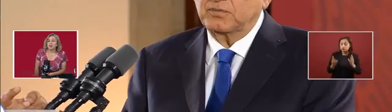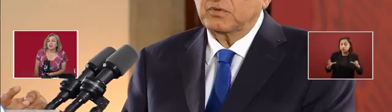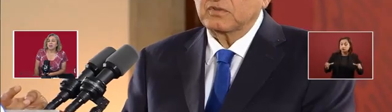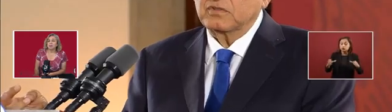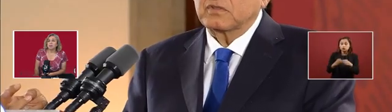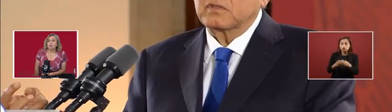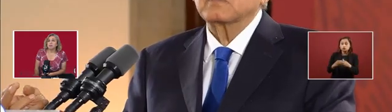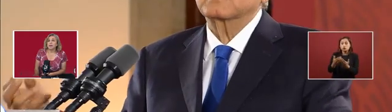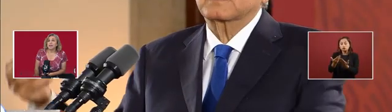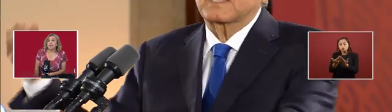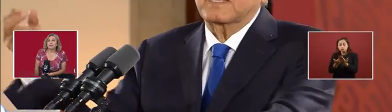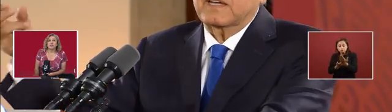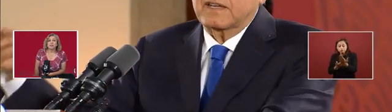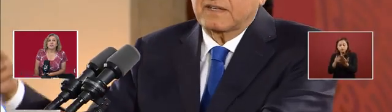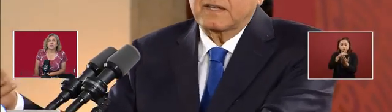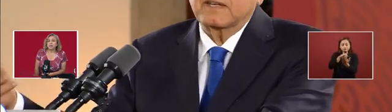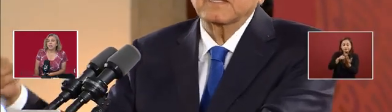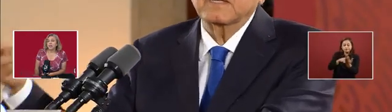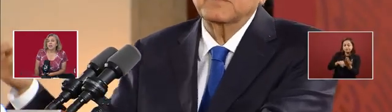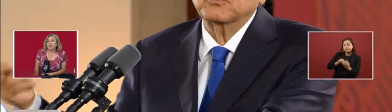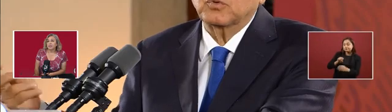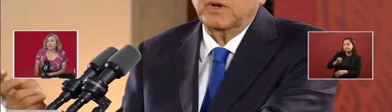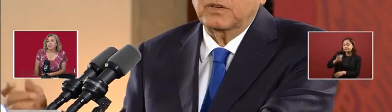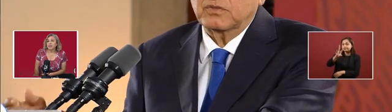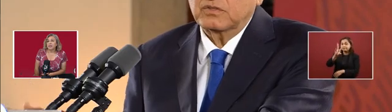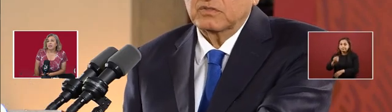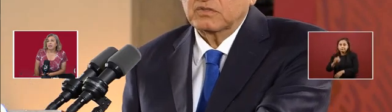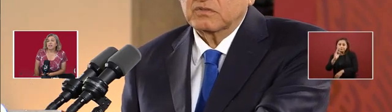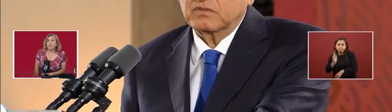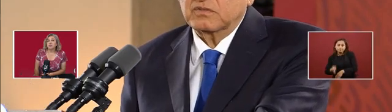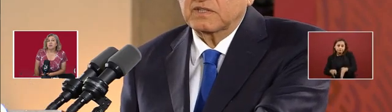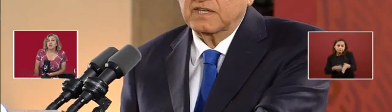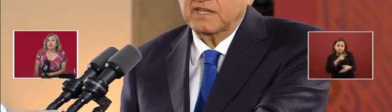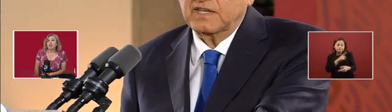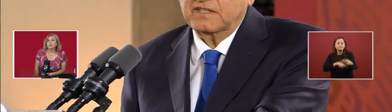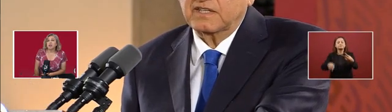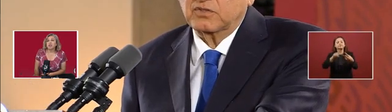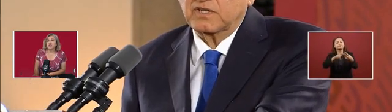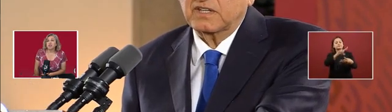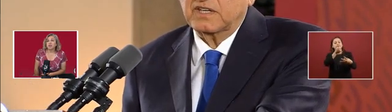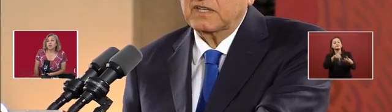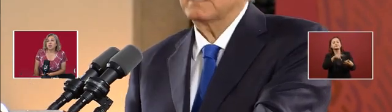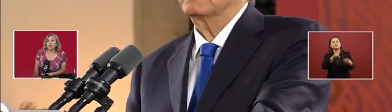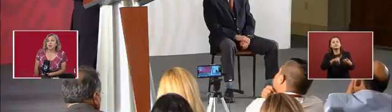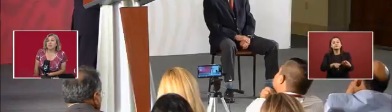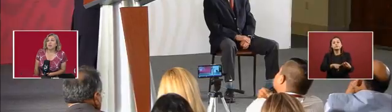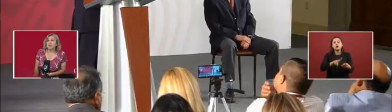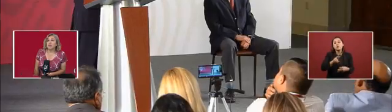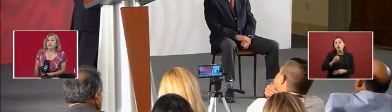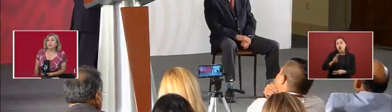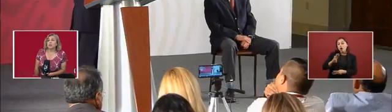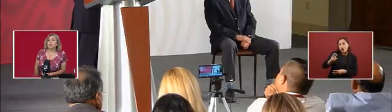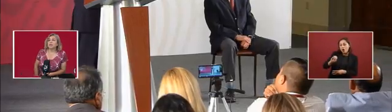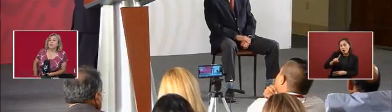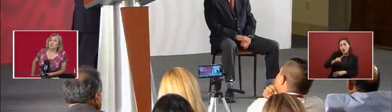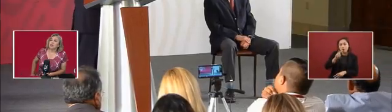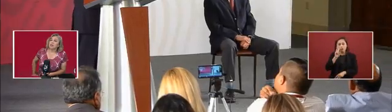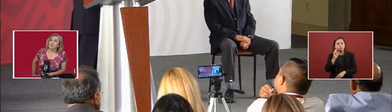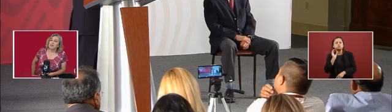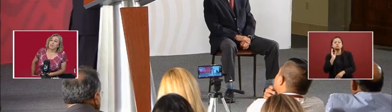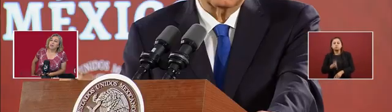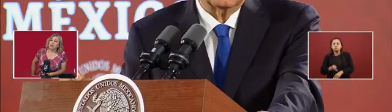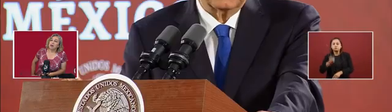Recuerden Remember lo que pasó en Estados Unidos, what happened in the United States? lo que